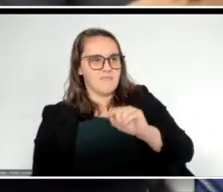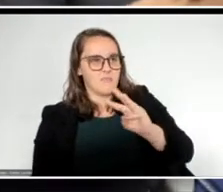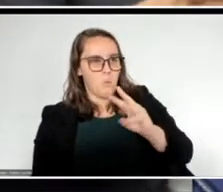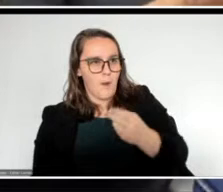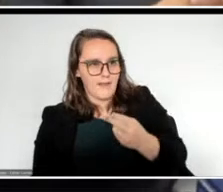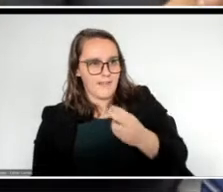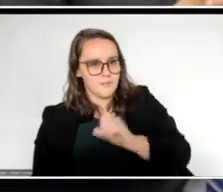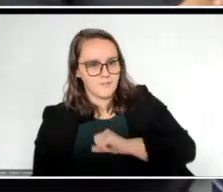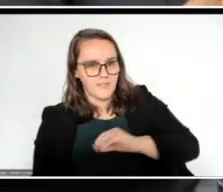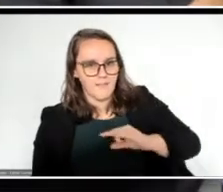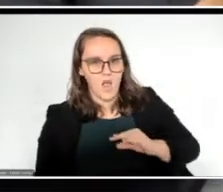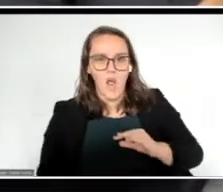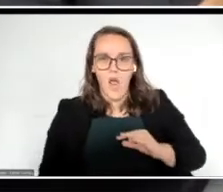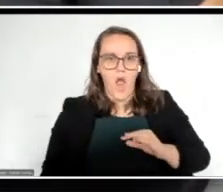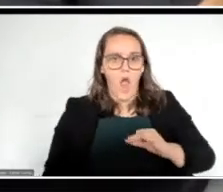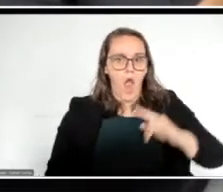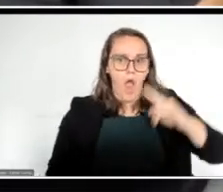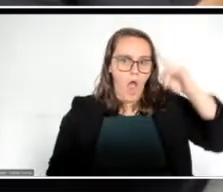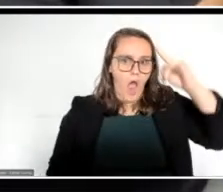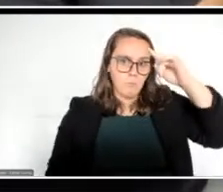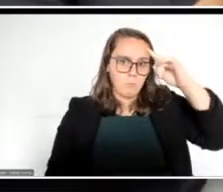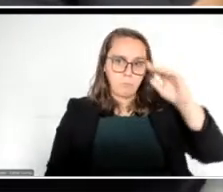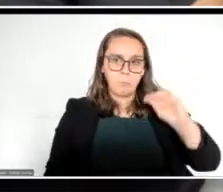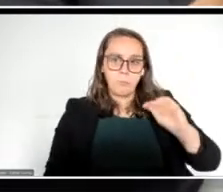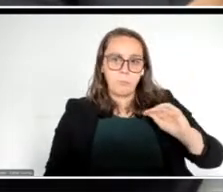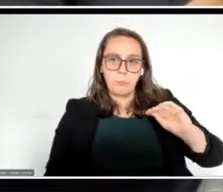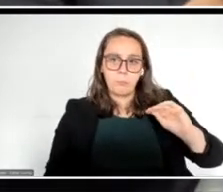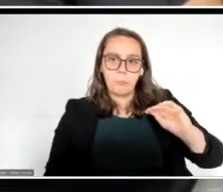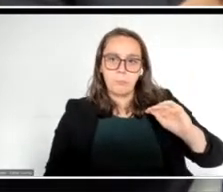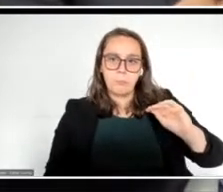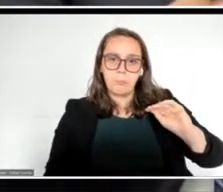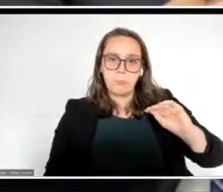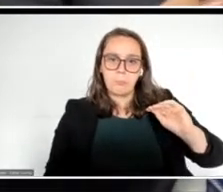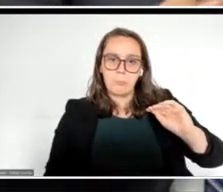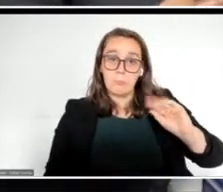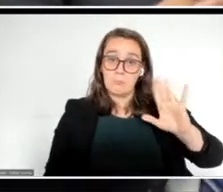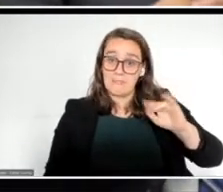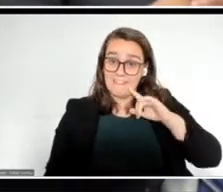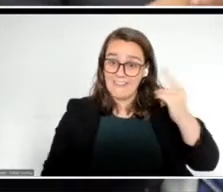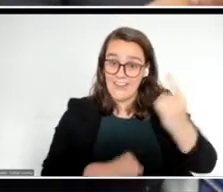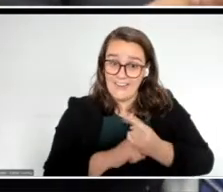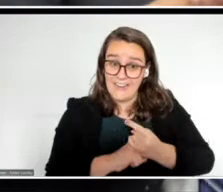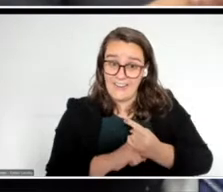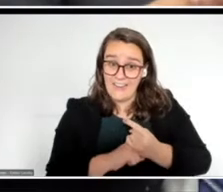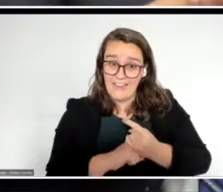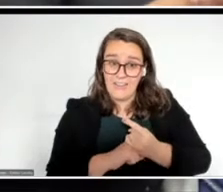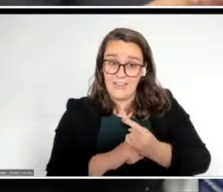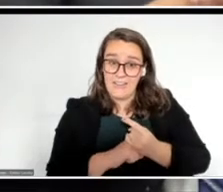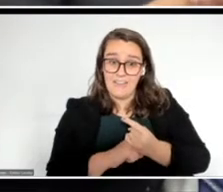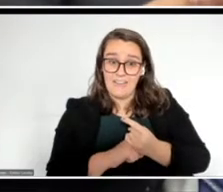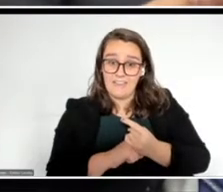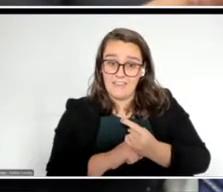In the White House. I can't think of anybody, you know, on that day who didn't want people to get out of